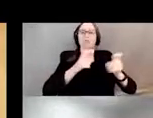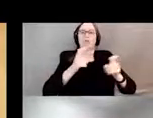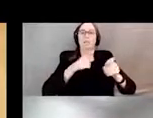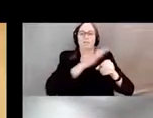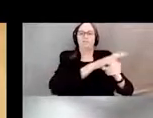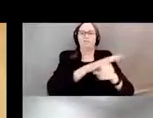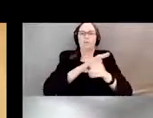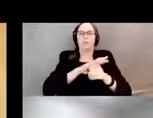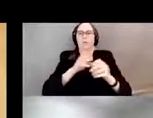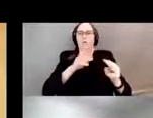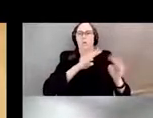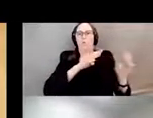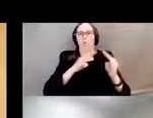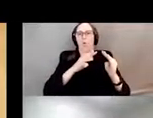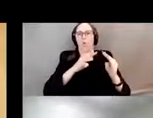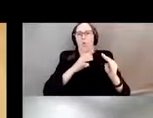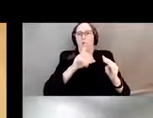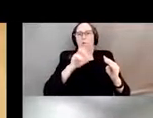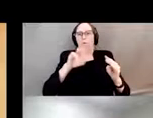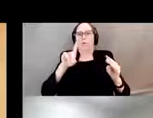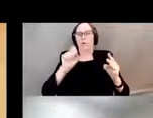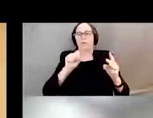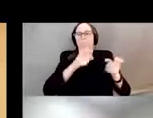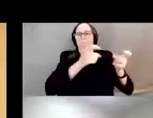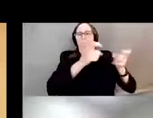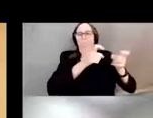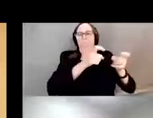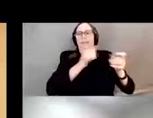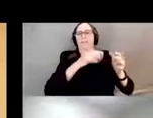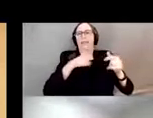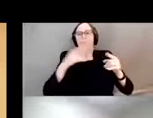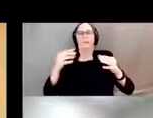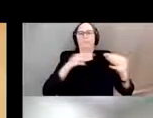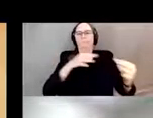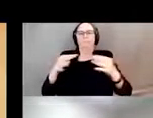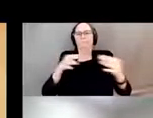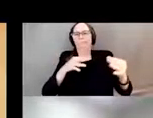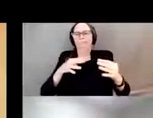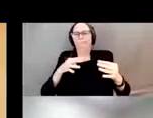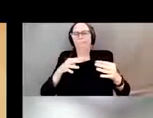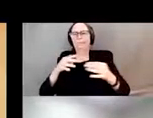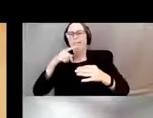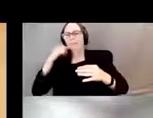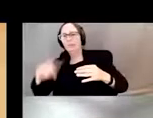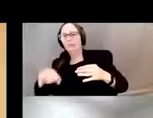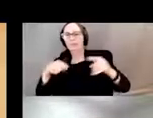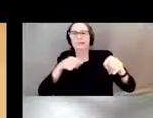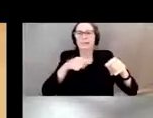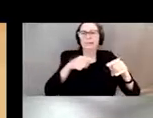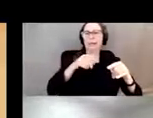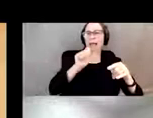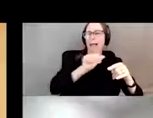to the Soviets. And this is where you get the Soviet-Afghan war, where you have a puppet